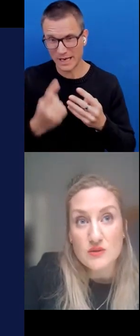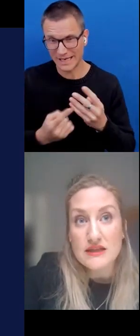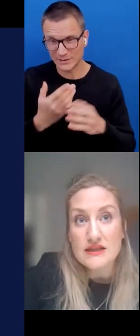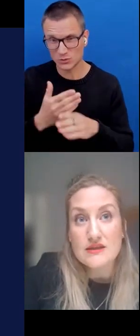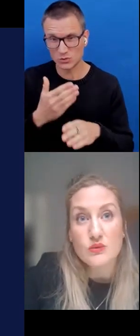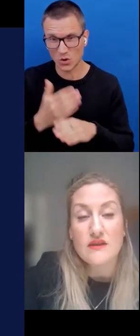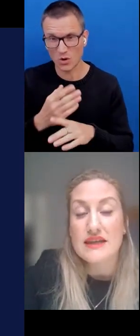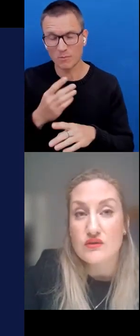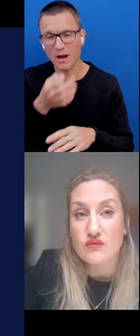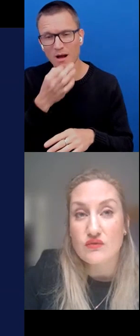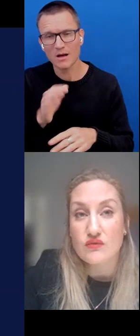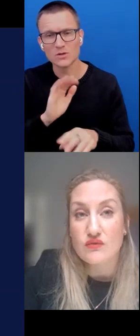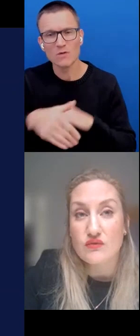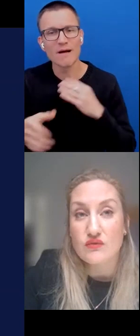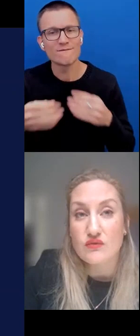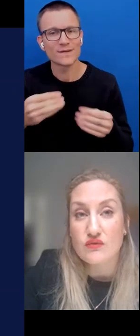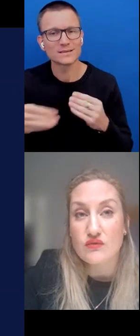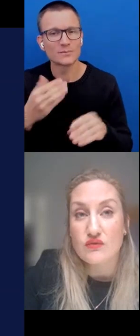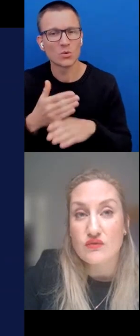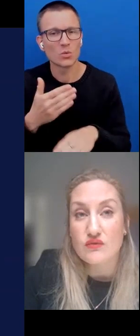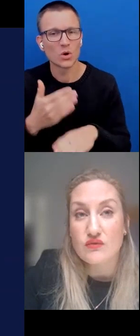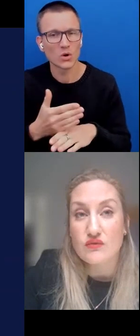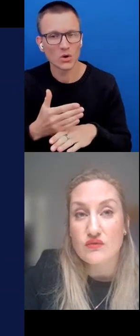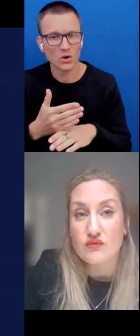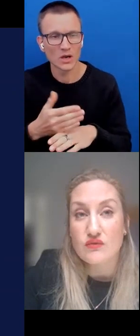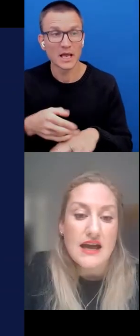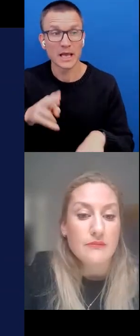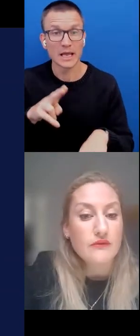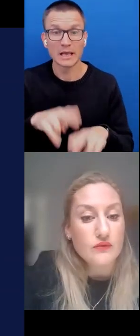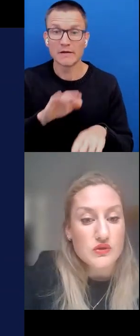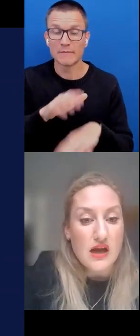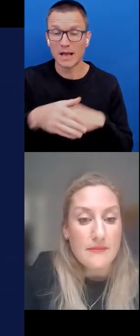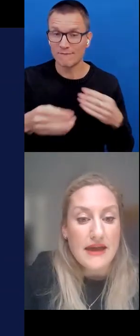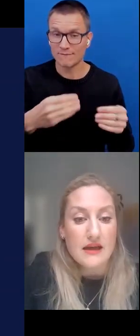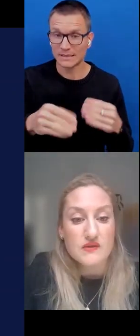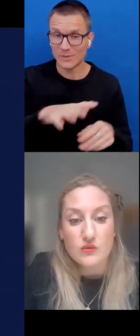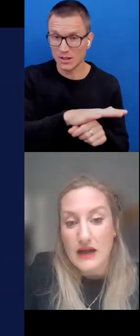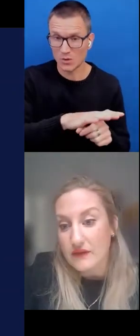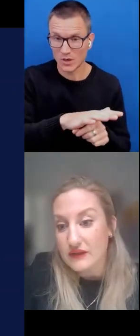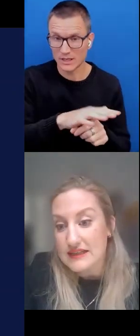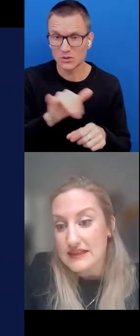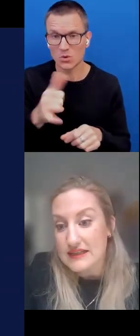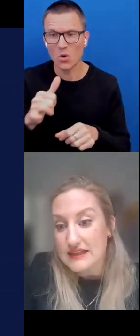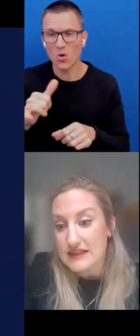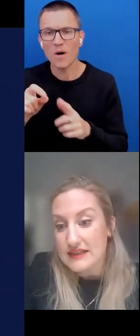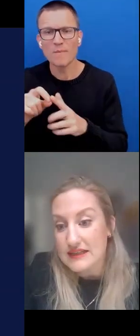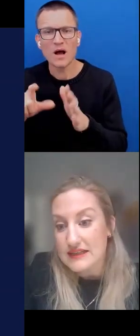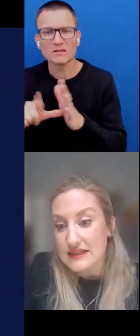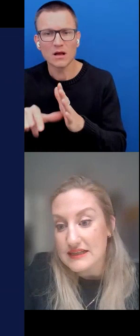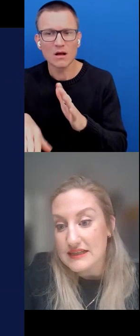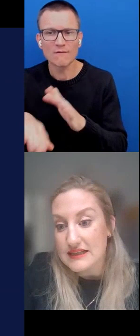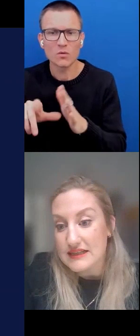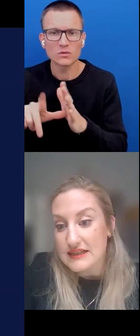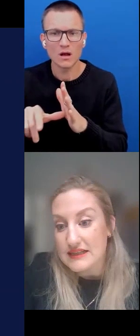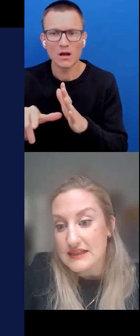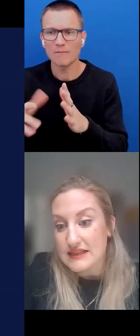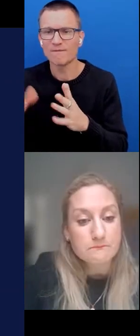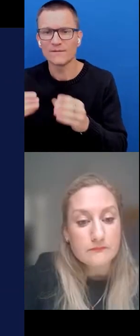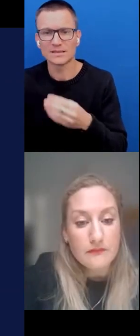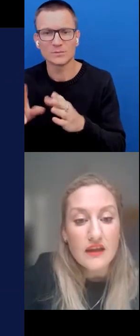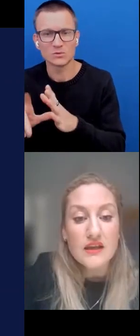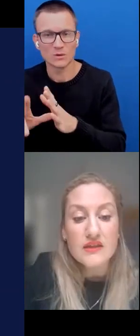working arrangements, whether that's around location or part-time, full-time hours or other flexibility around work